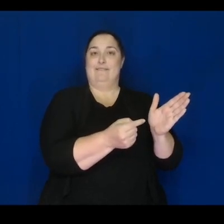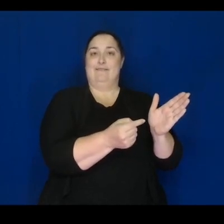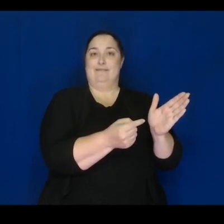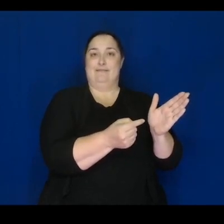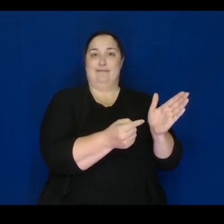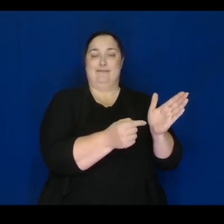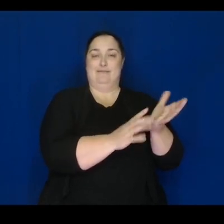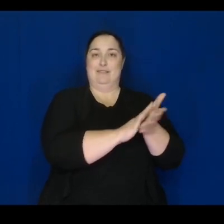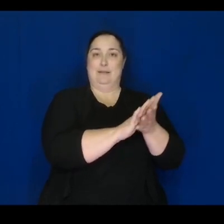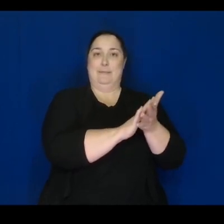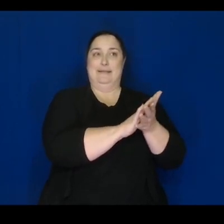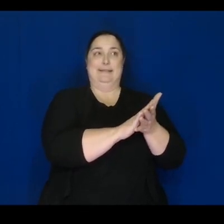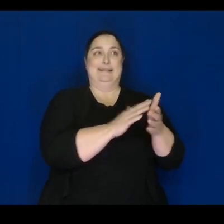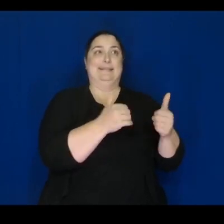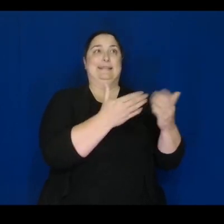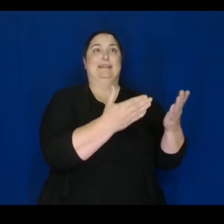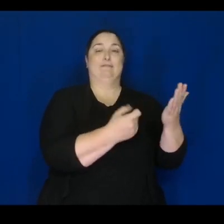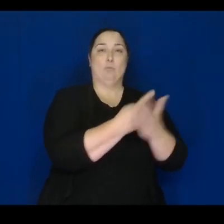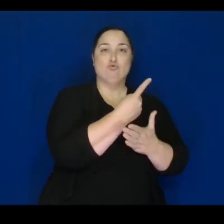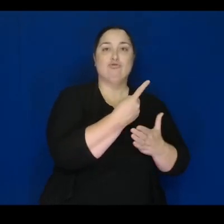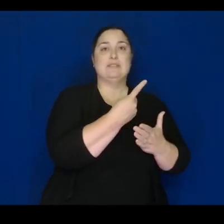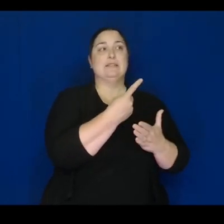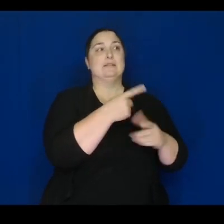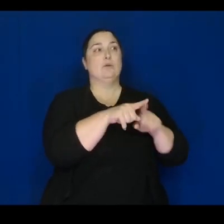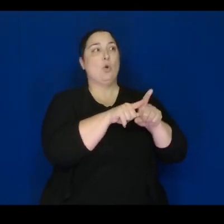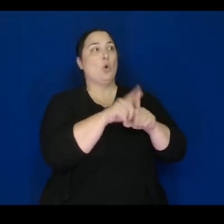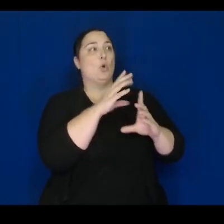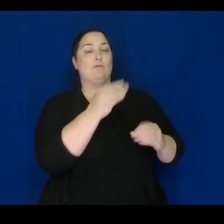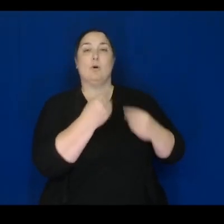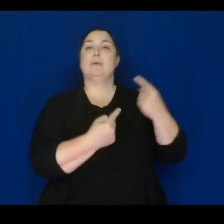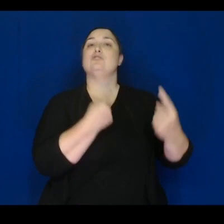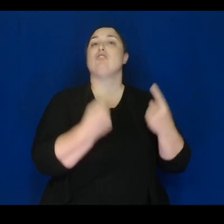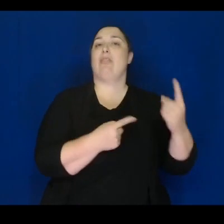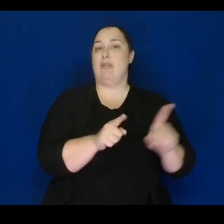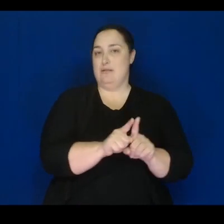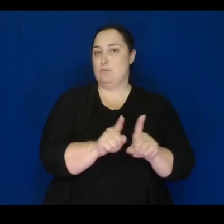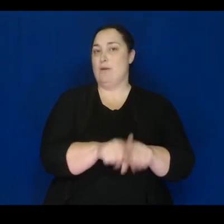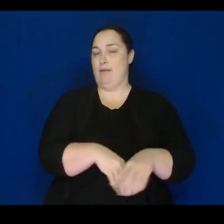together and learning from each other as well.